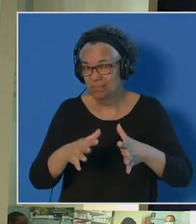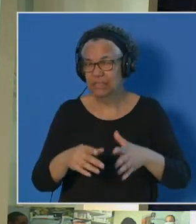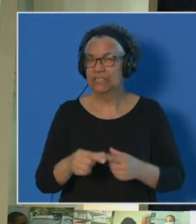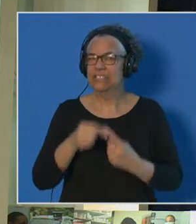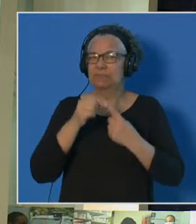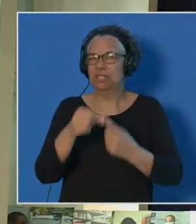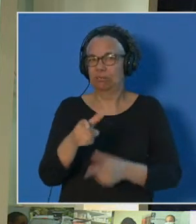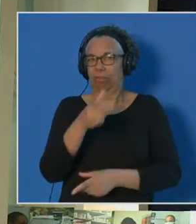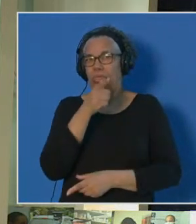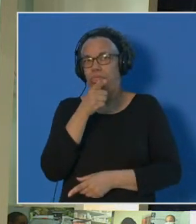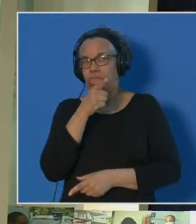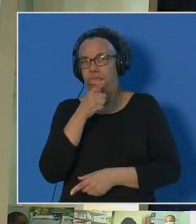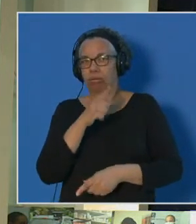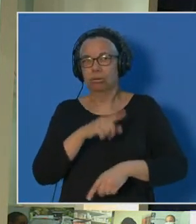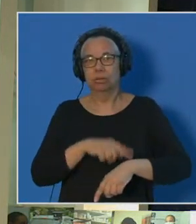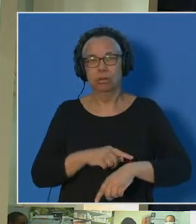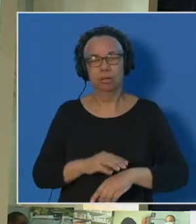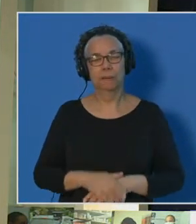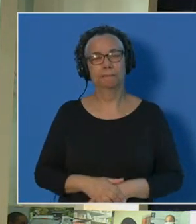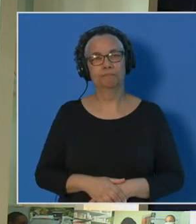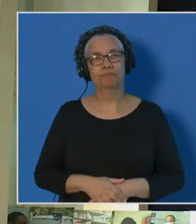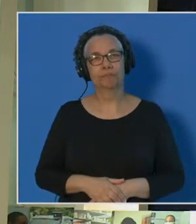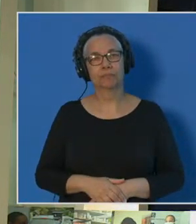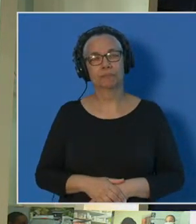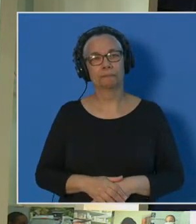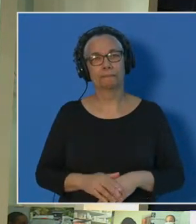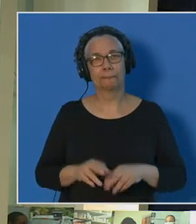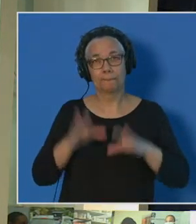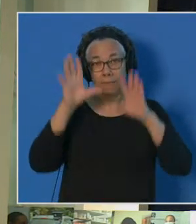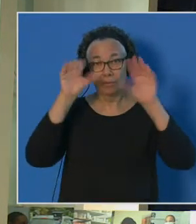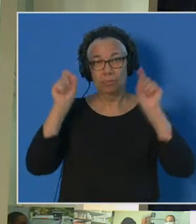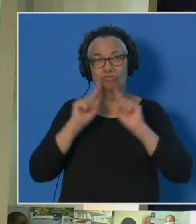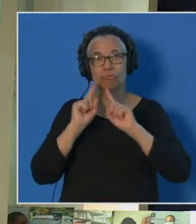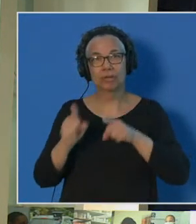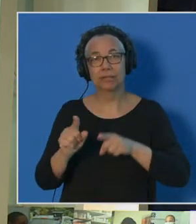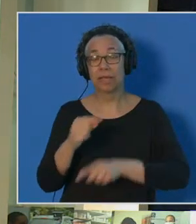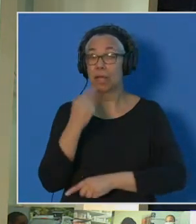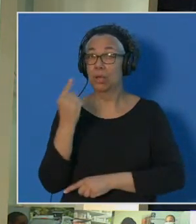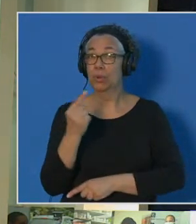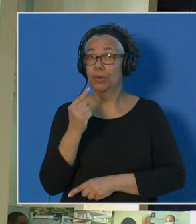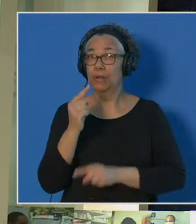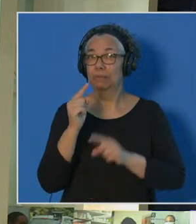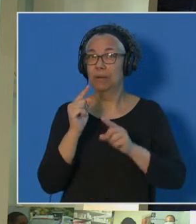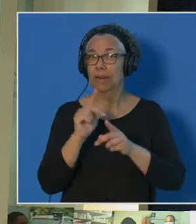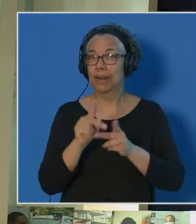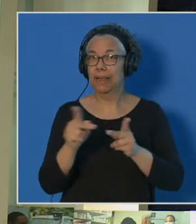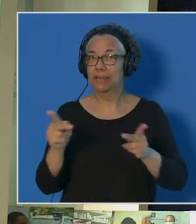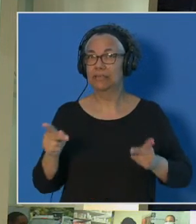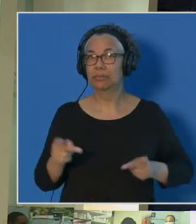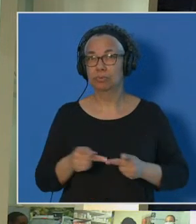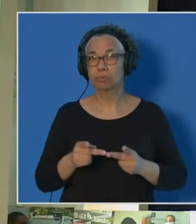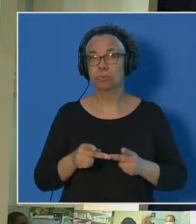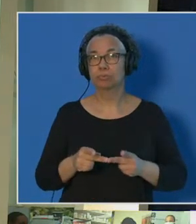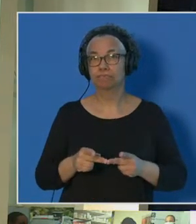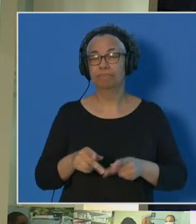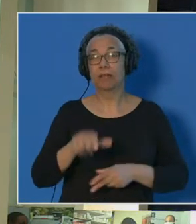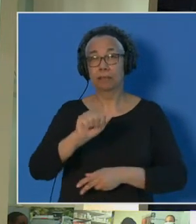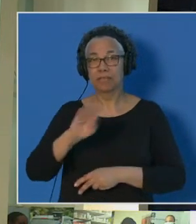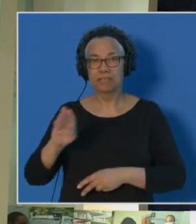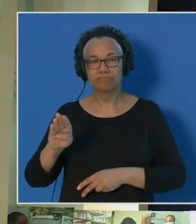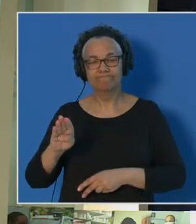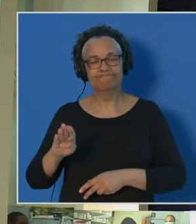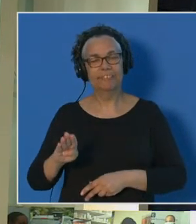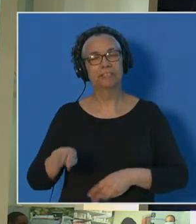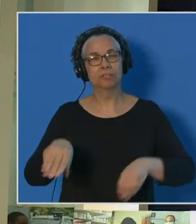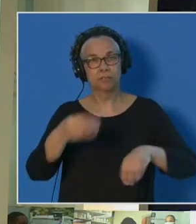lunchtime that restaurant or grocery stores The only offer? place where Alphabet shopping still applies is for grocery stores, and the